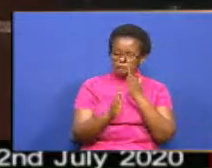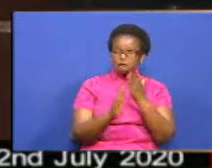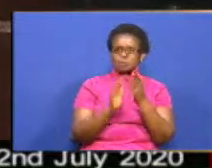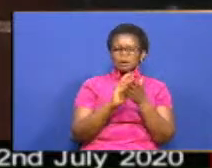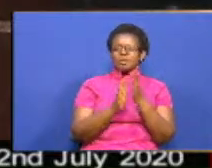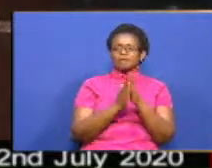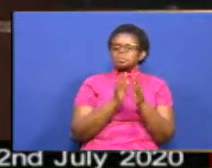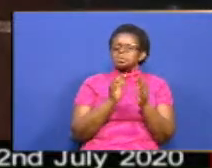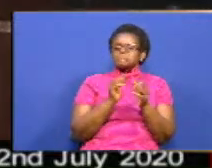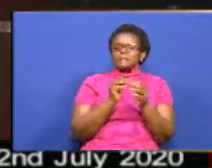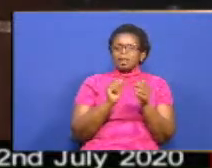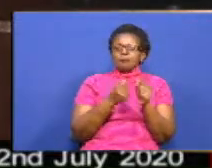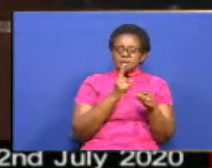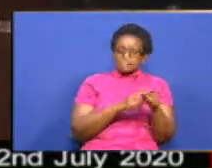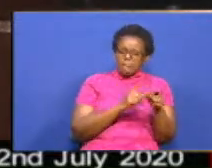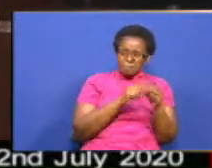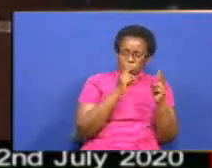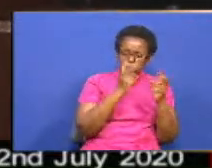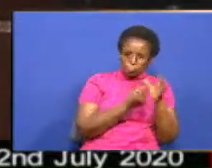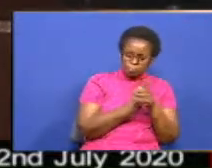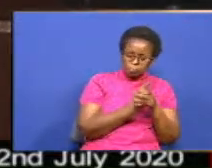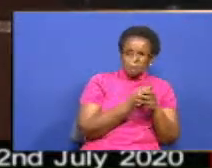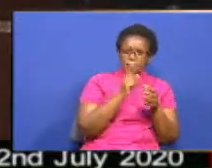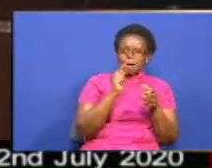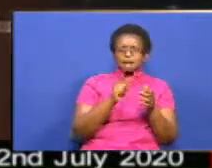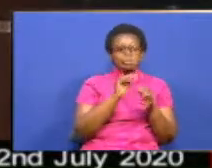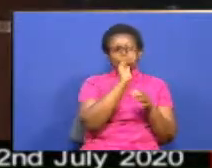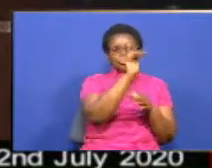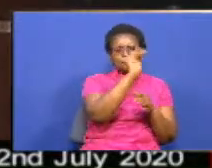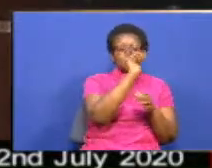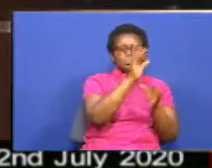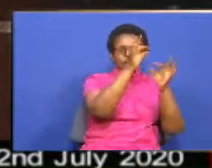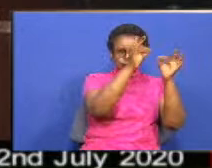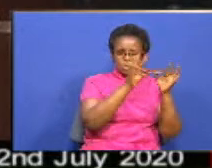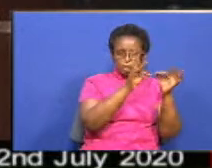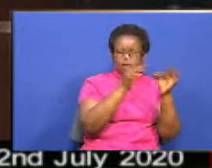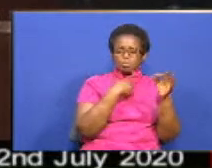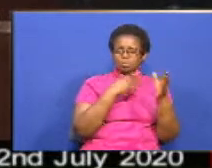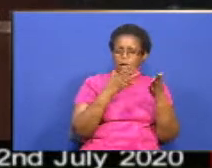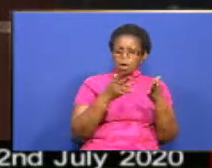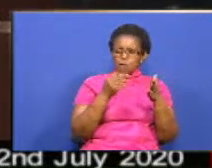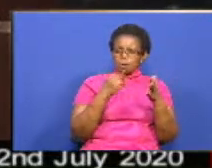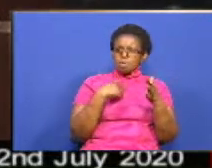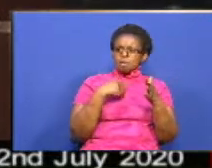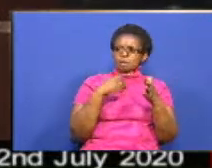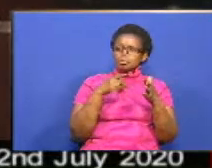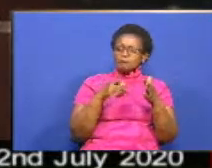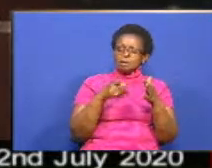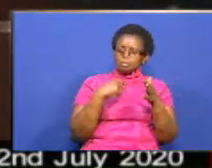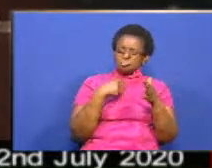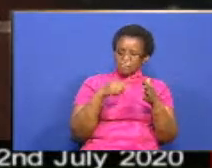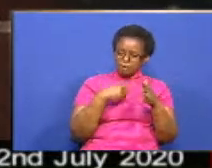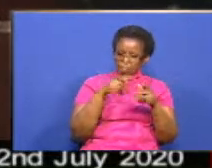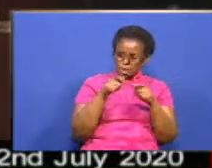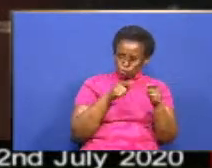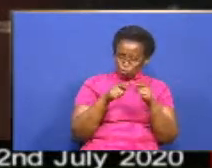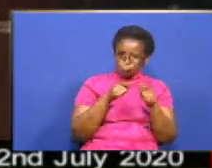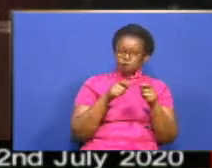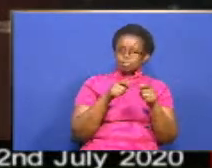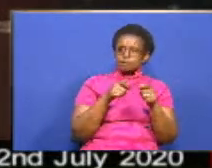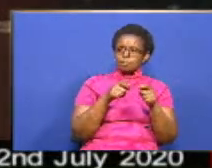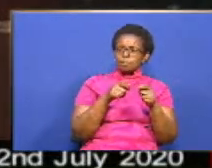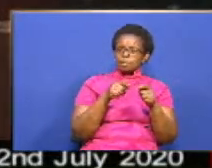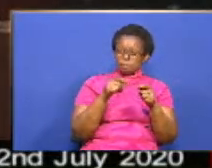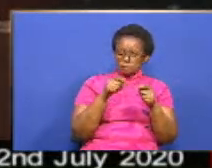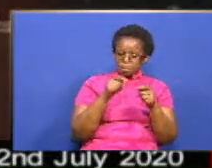there's an issue, have to refer it to the Treasury. So there's a lot of self-regulation that will be inbuilt into this for the better